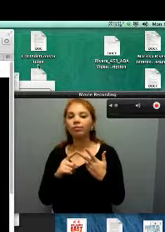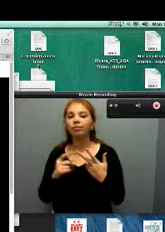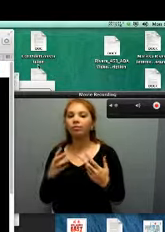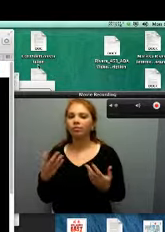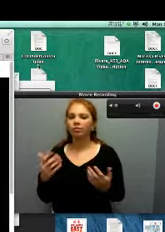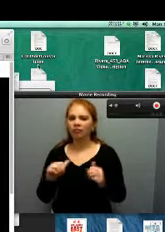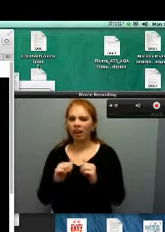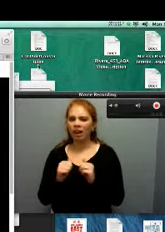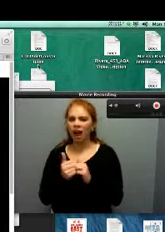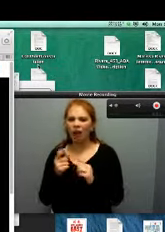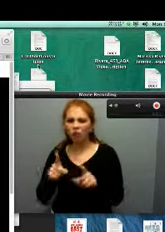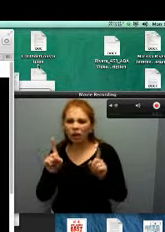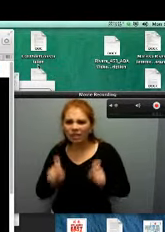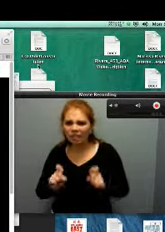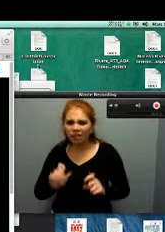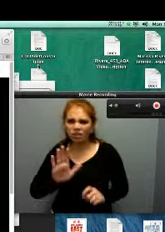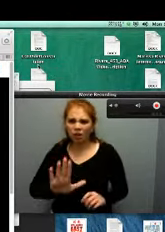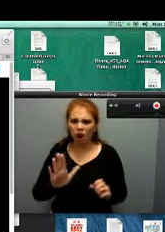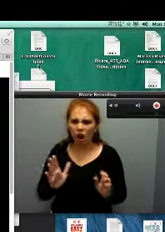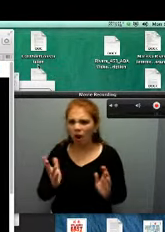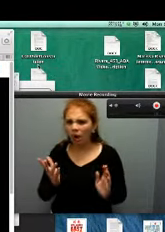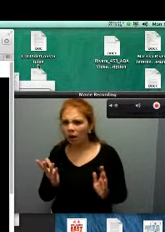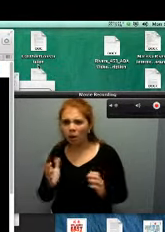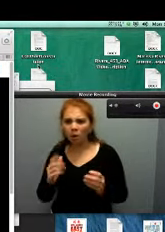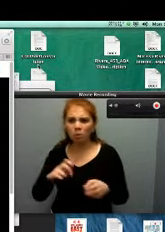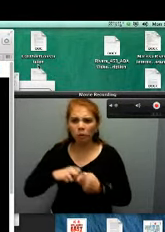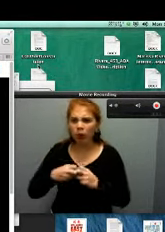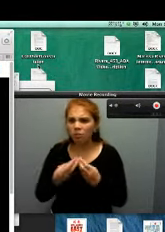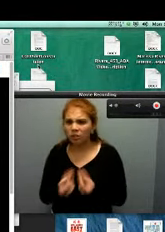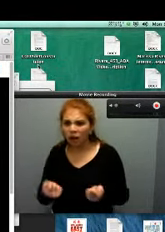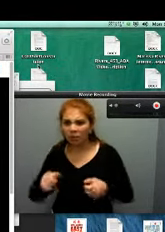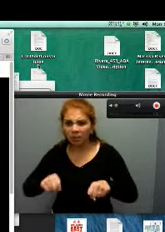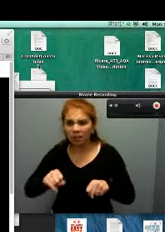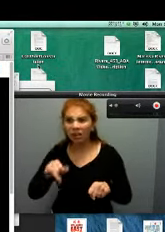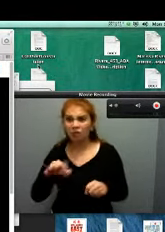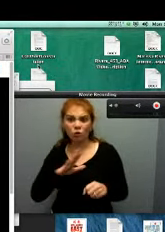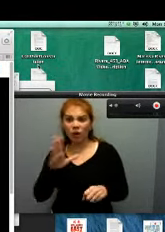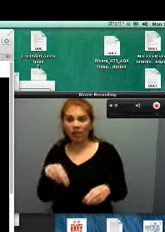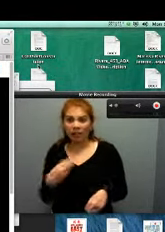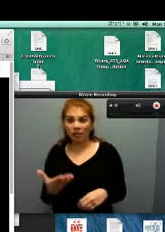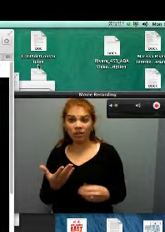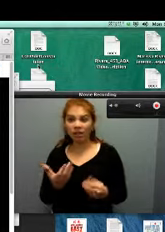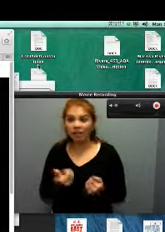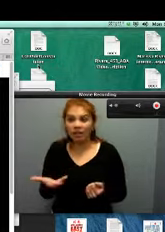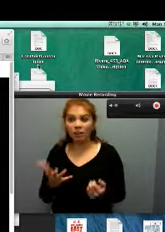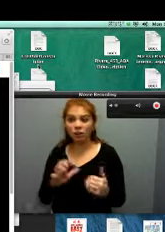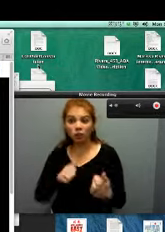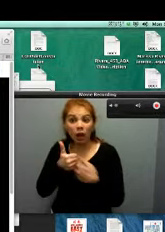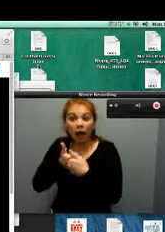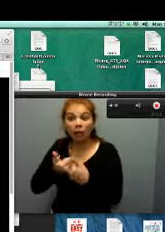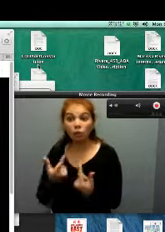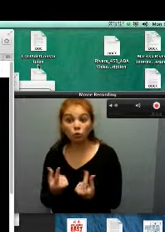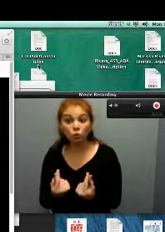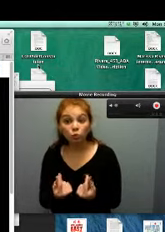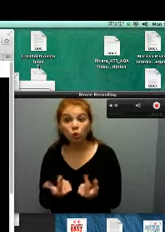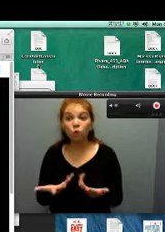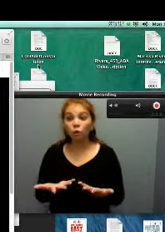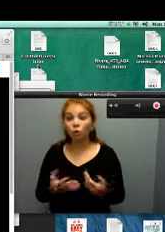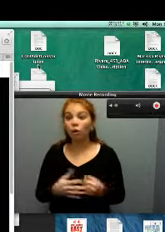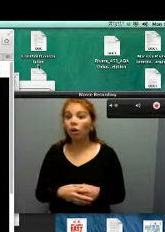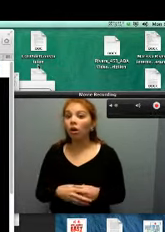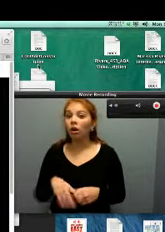How do you assess their problem-solving ability if you never give them anything challenging to do? So you say,